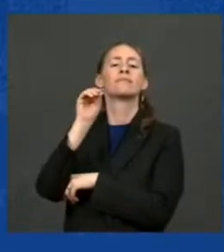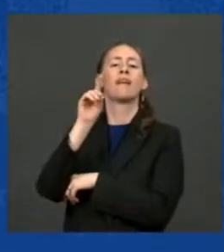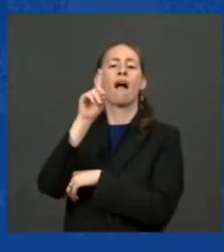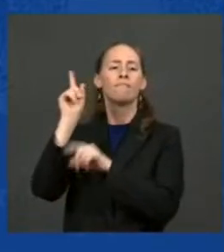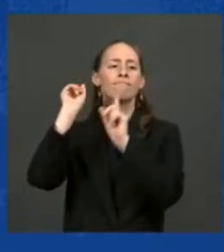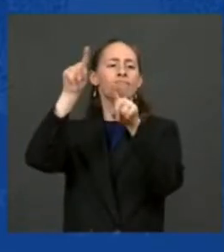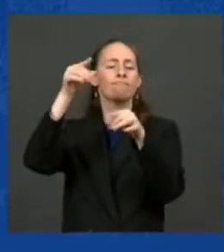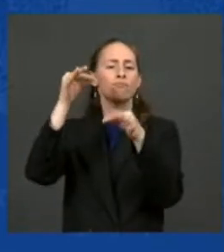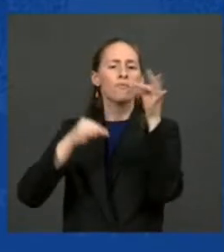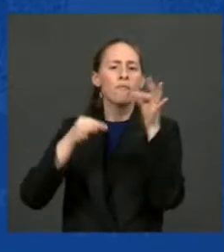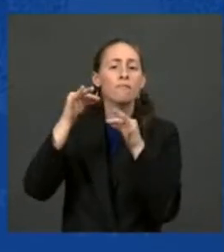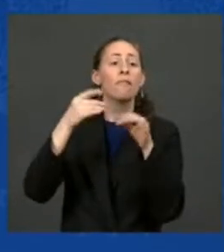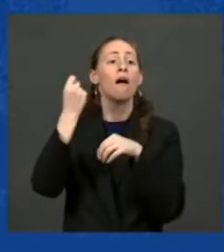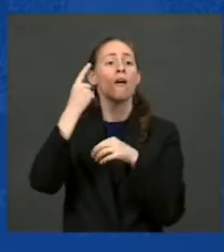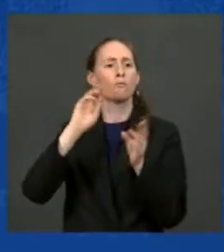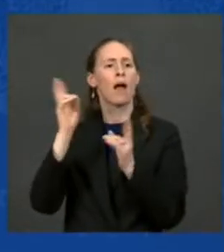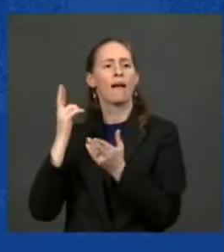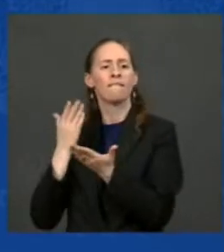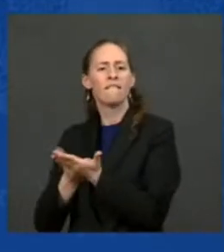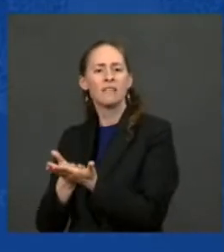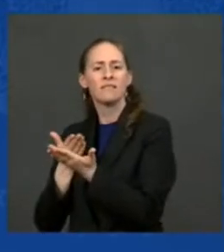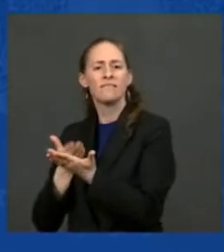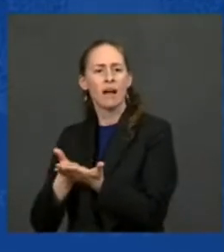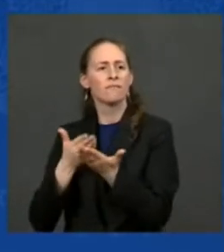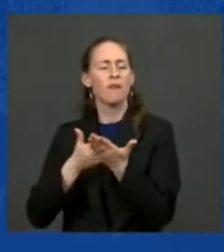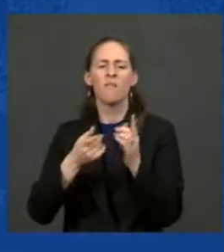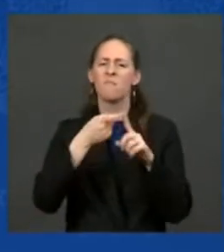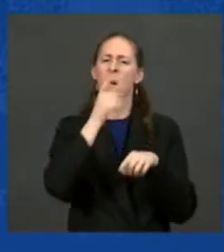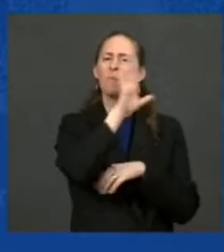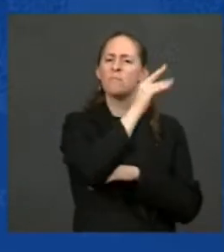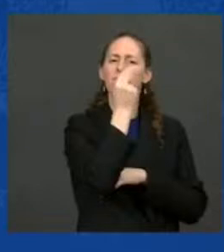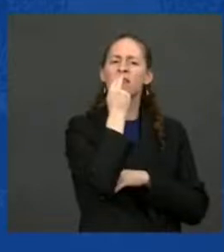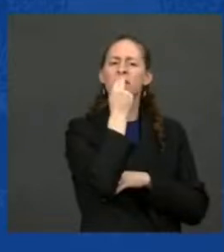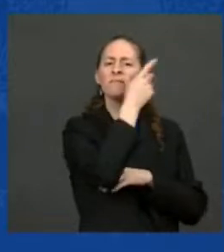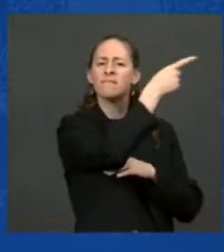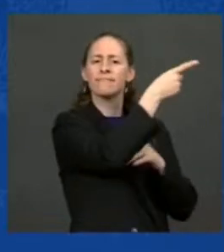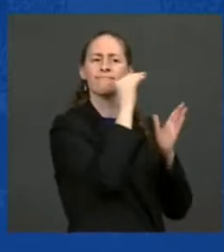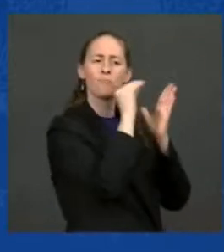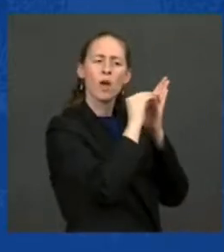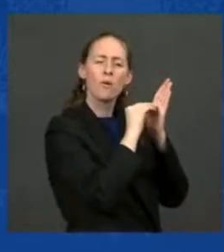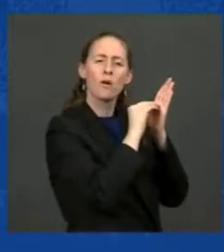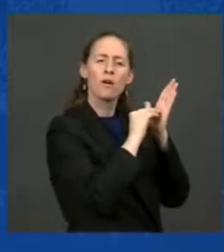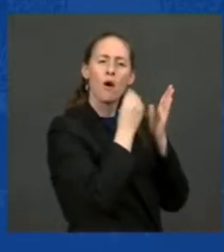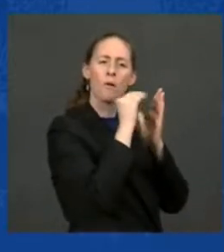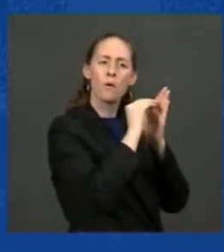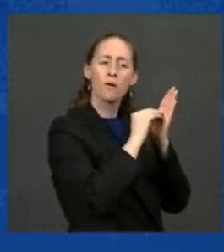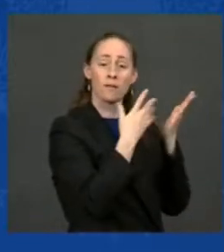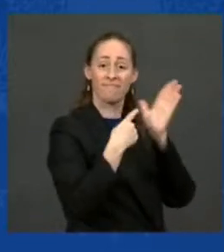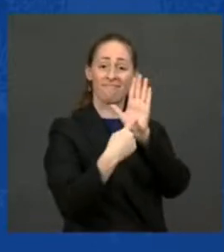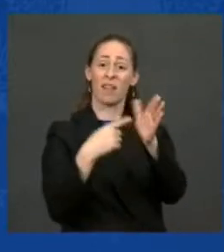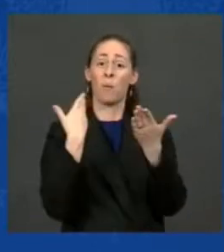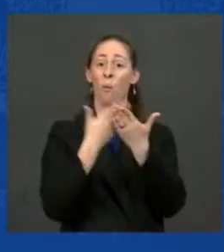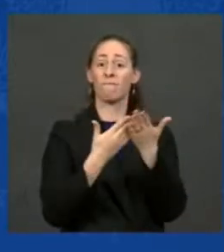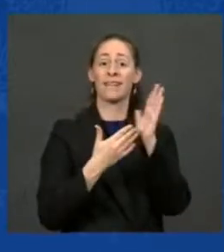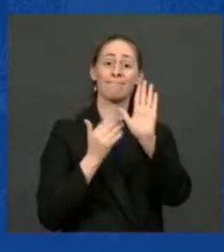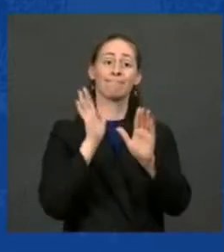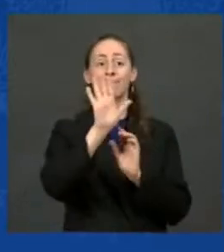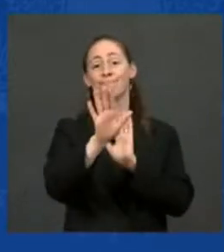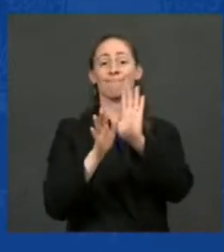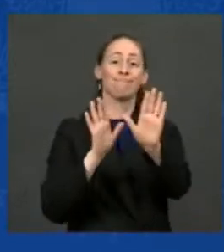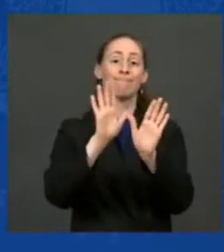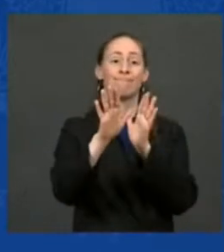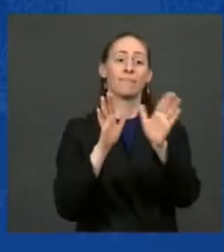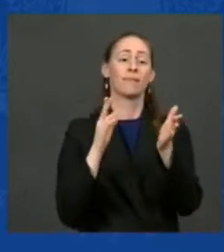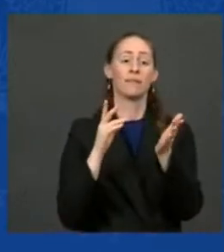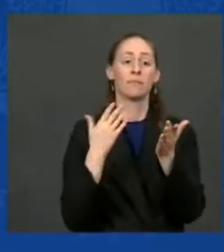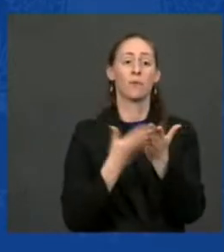using the Nazis' own meticulous records of crimes and shocking human evidence to pin down Nazi leaders